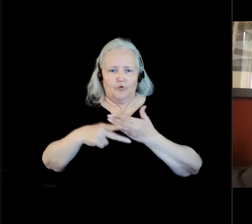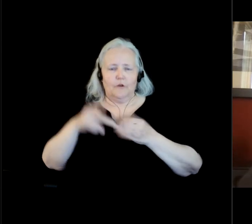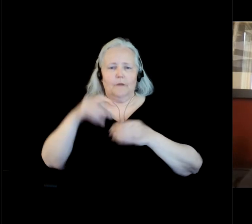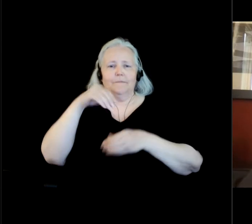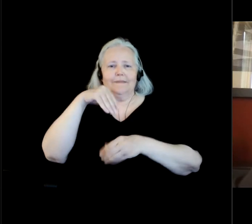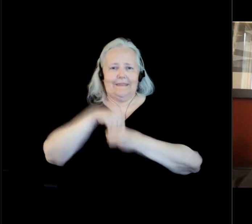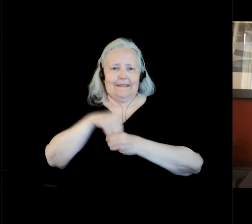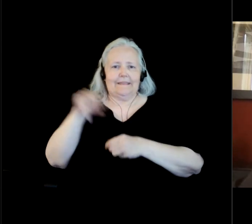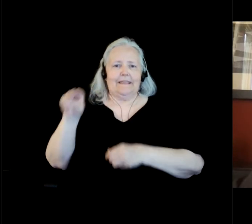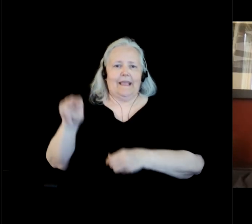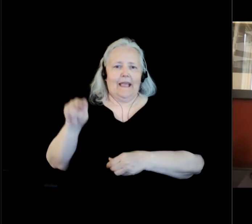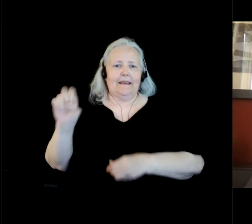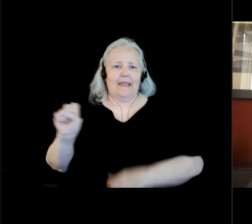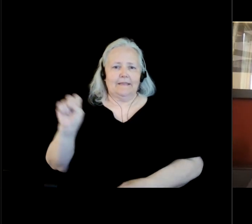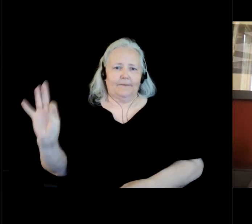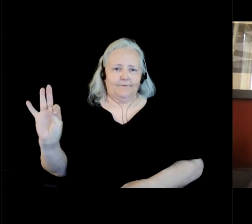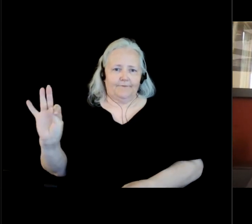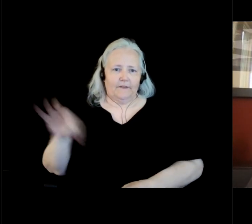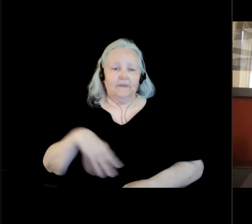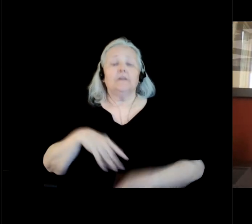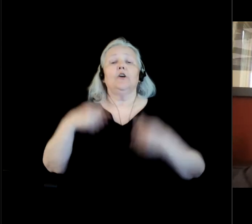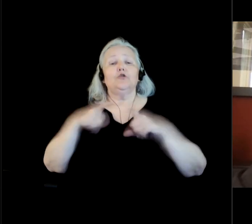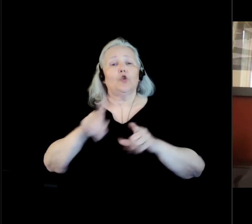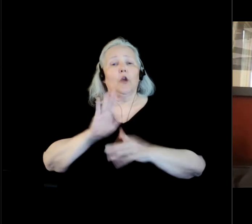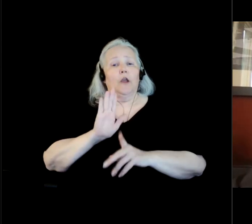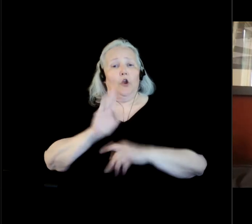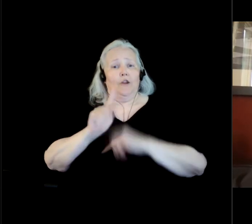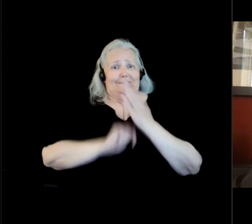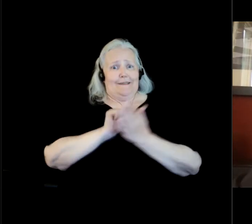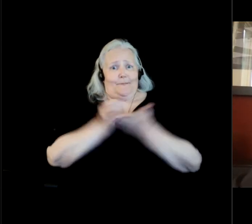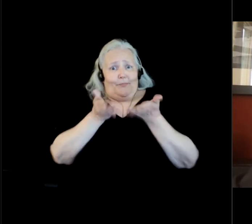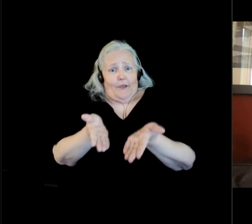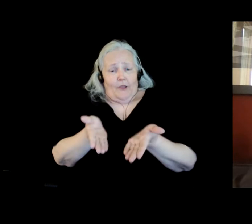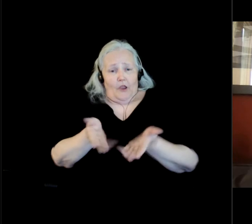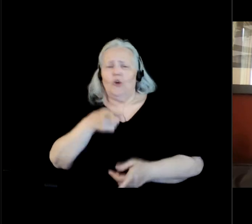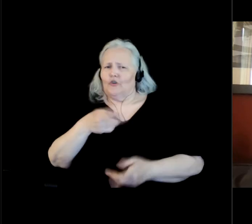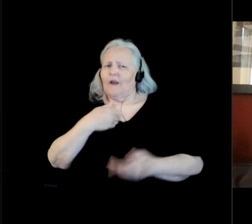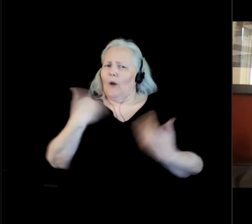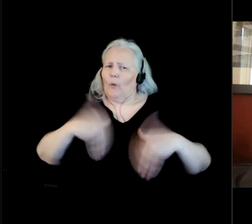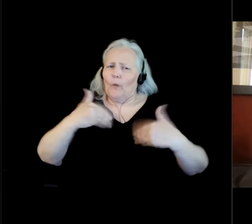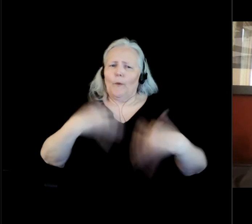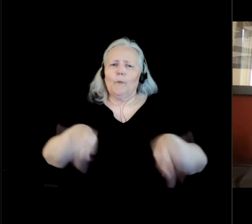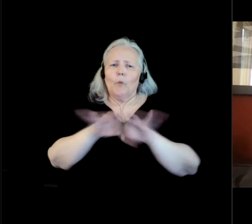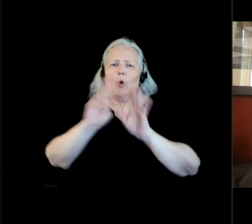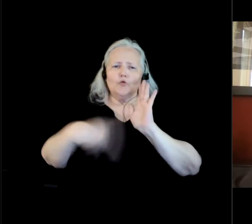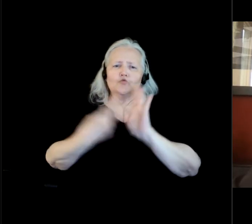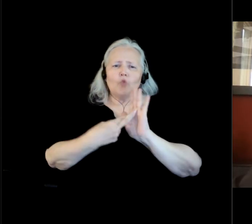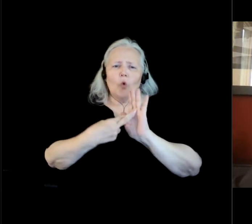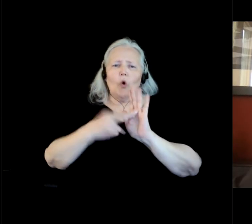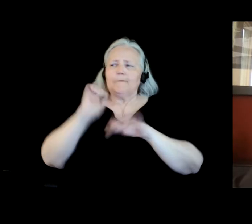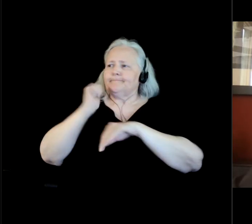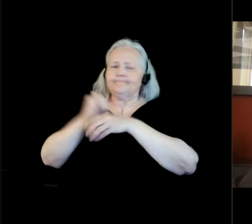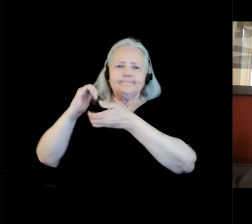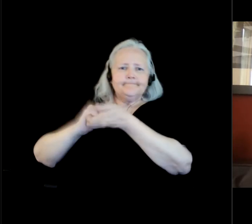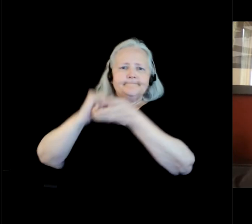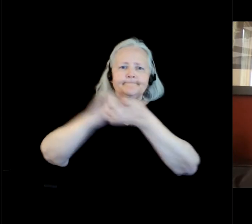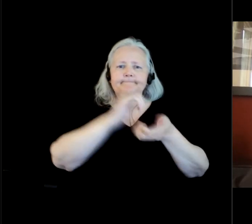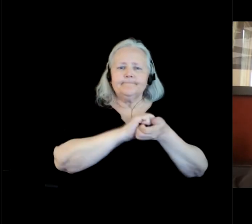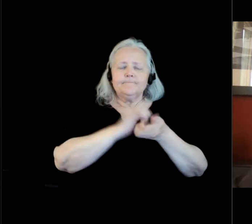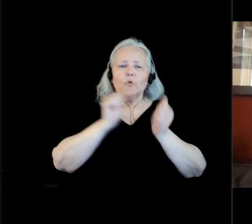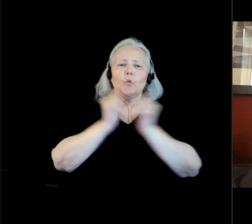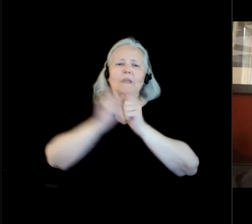Foundation. And during her tenure in this position, she played a really important role in making collaboration with speech